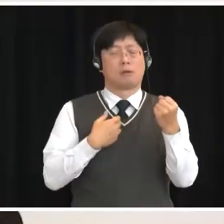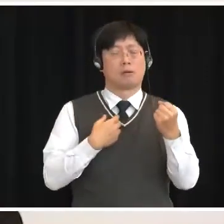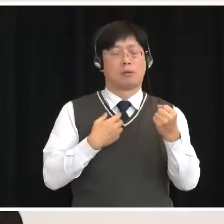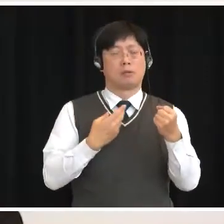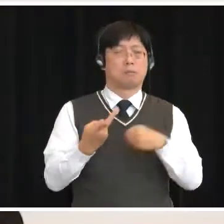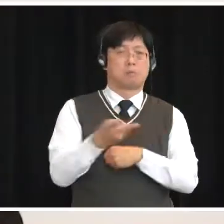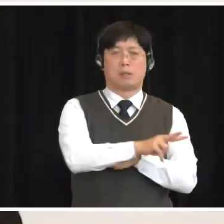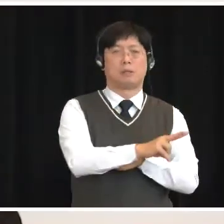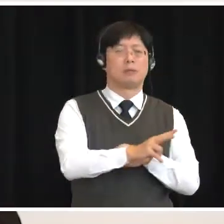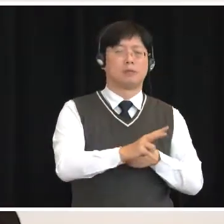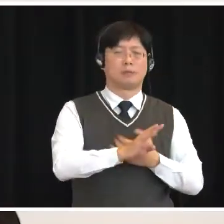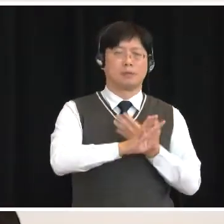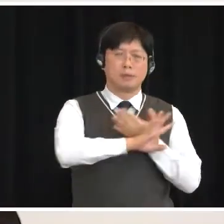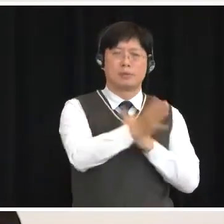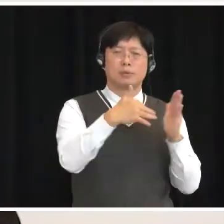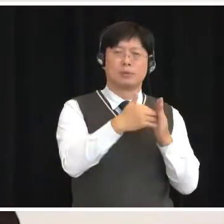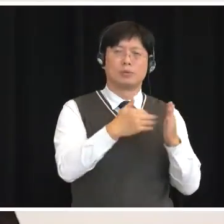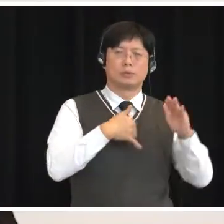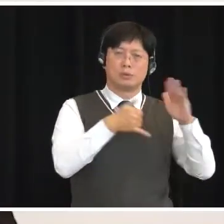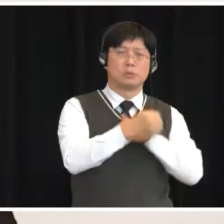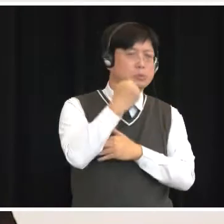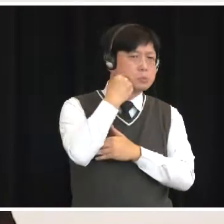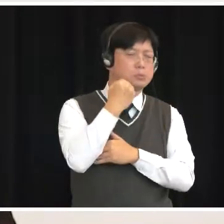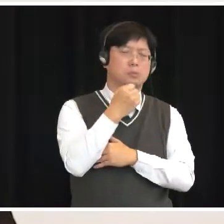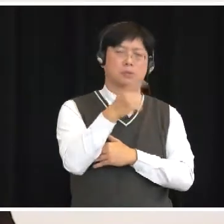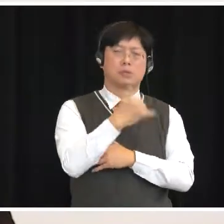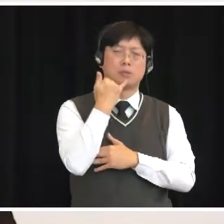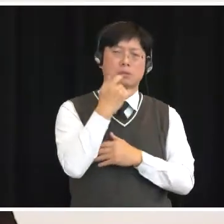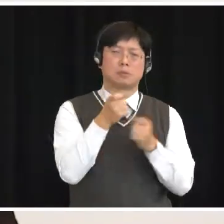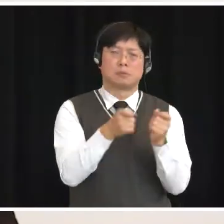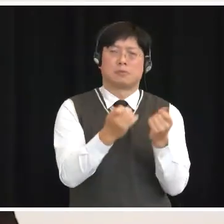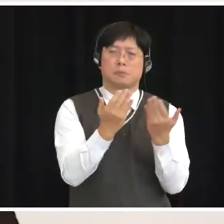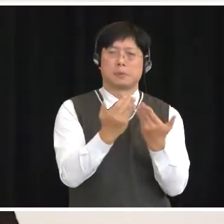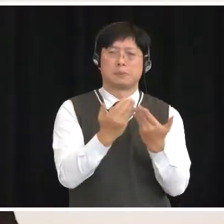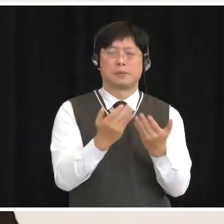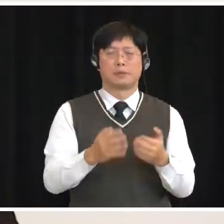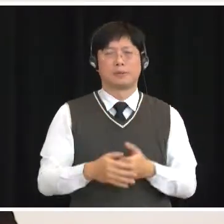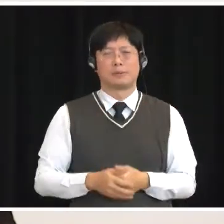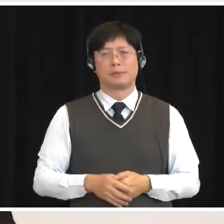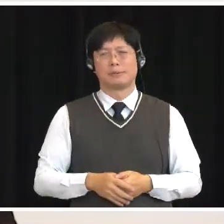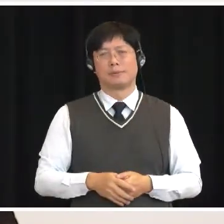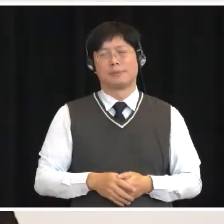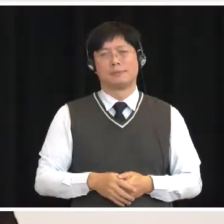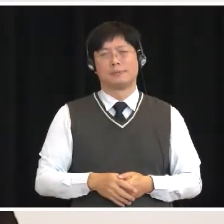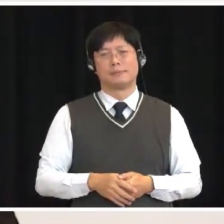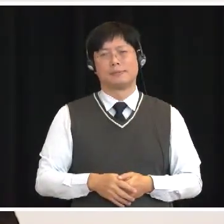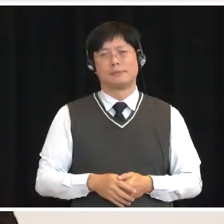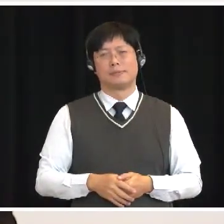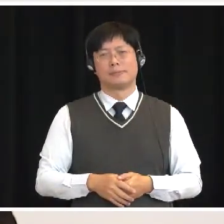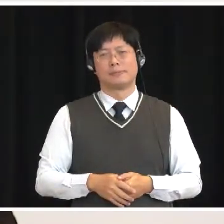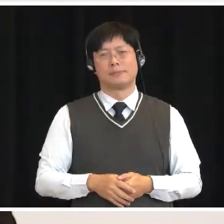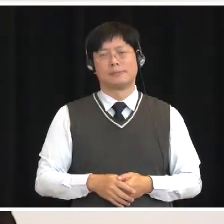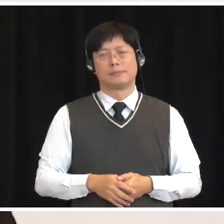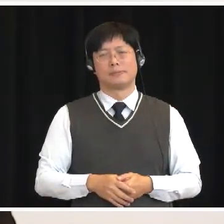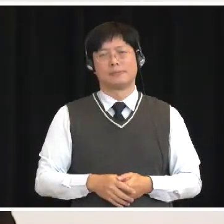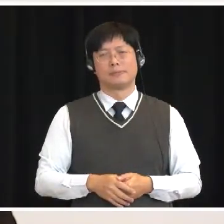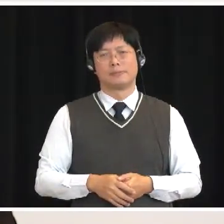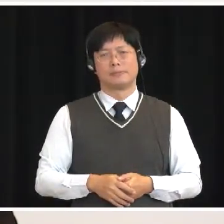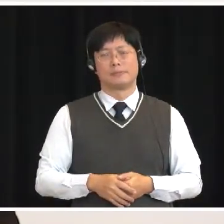I read complaints that the life in the dormitories are, that there the children are,